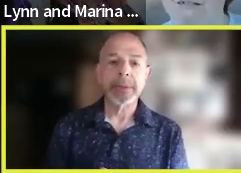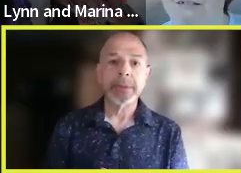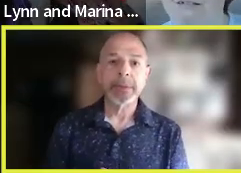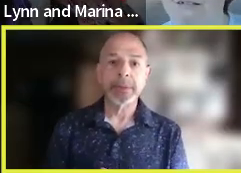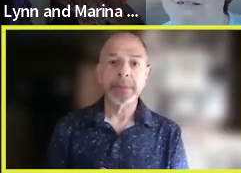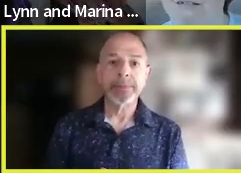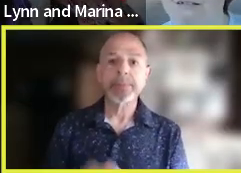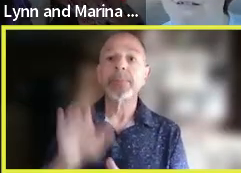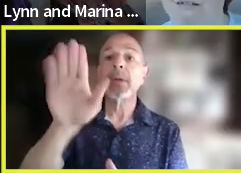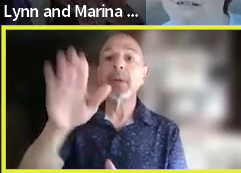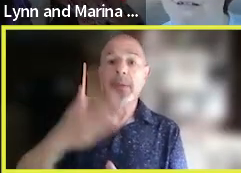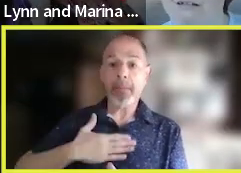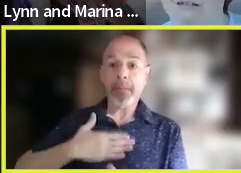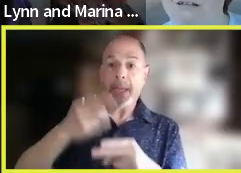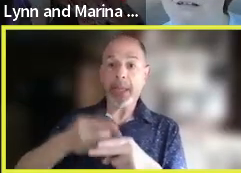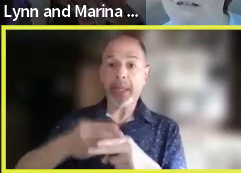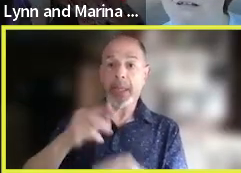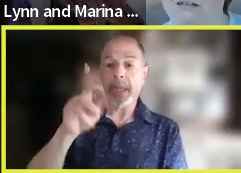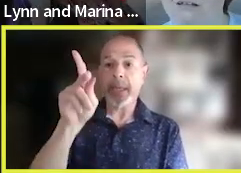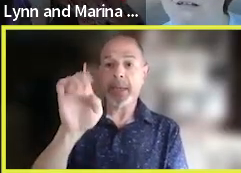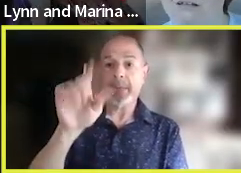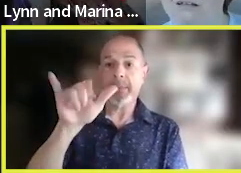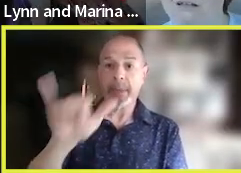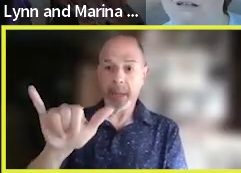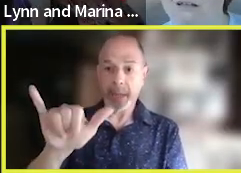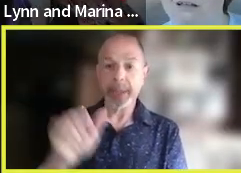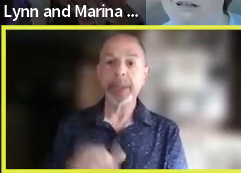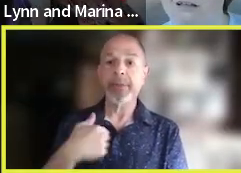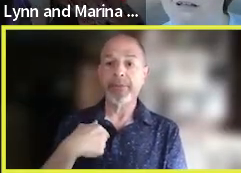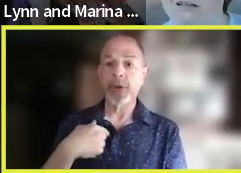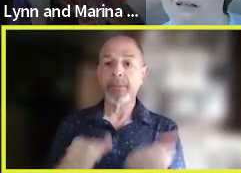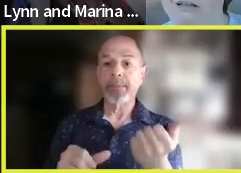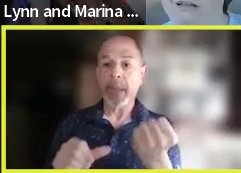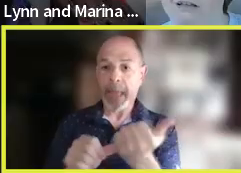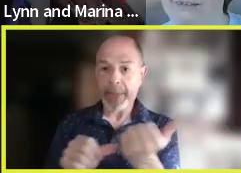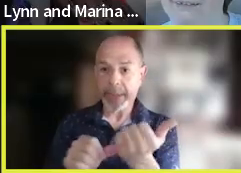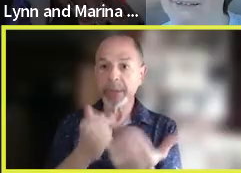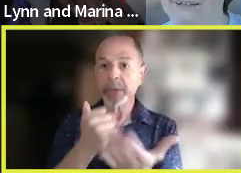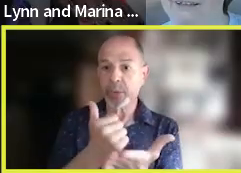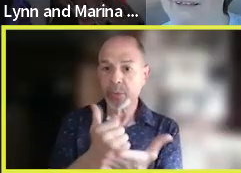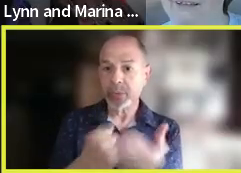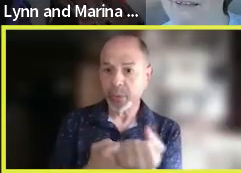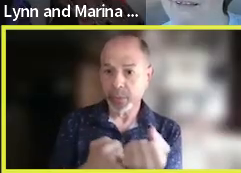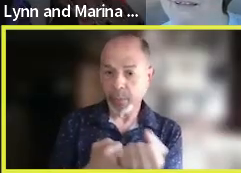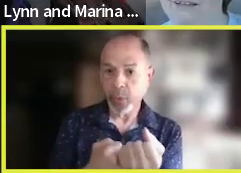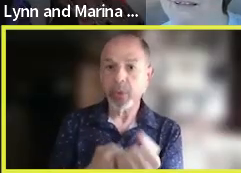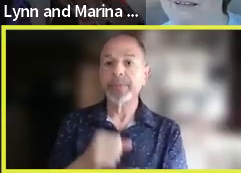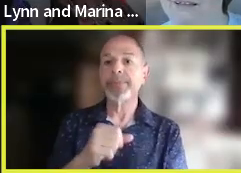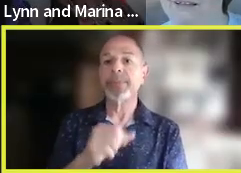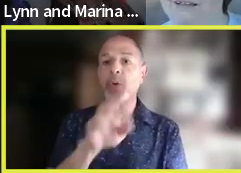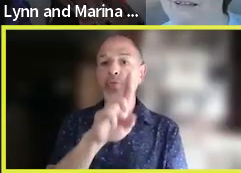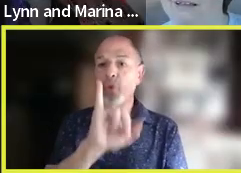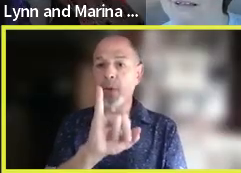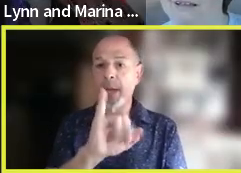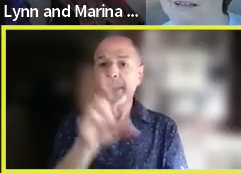My name is Kelly Donovan. I'm from Advocates in Action, Rhode Island, as a peer resource specialist, and welcome